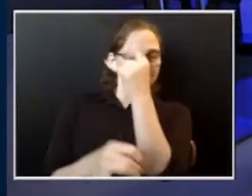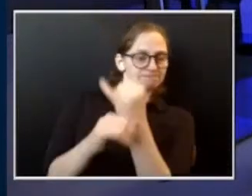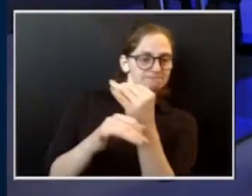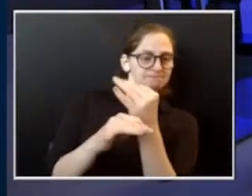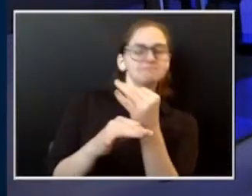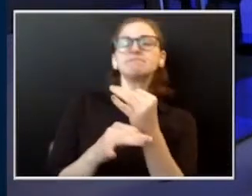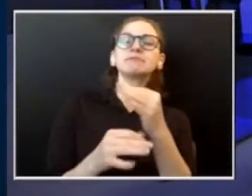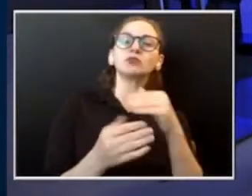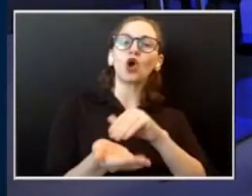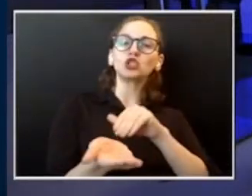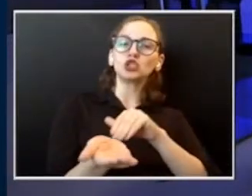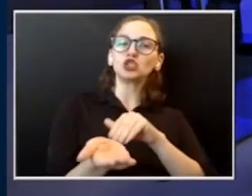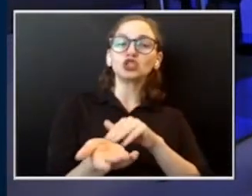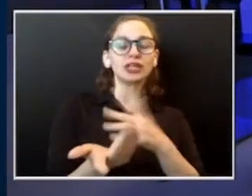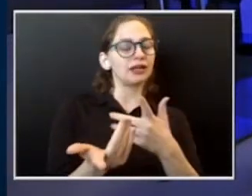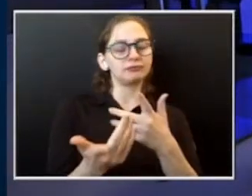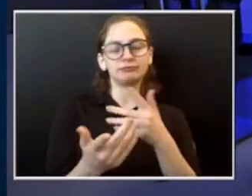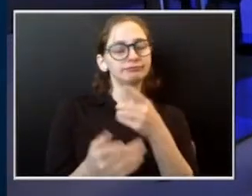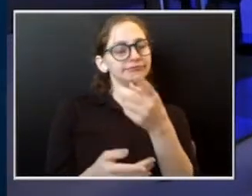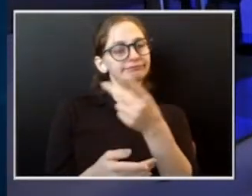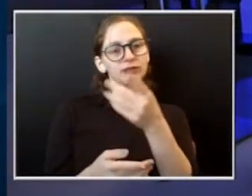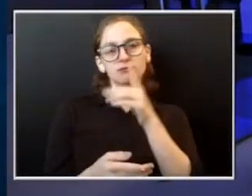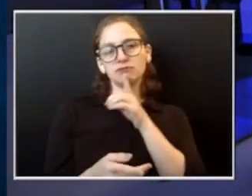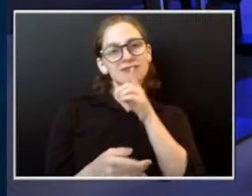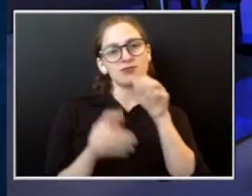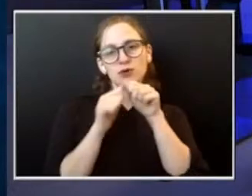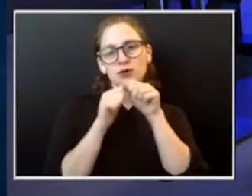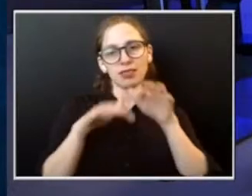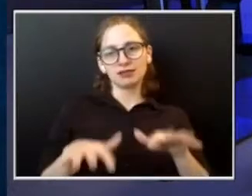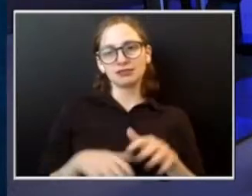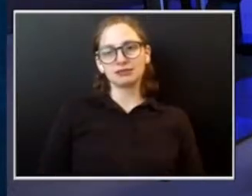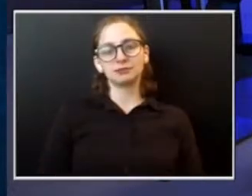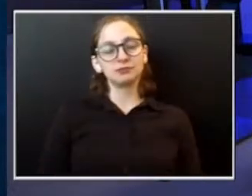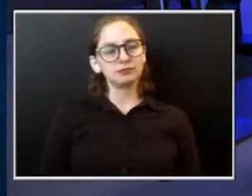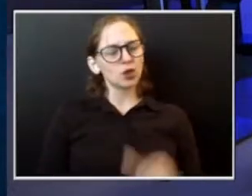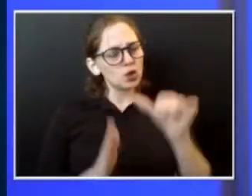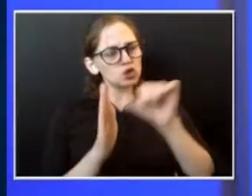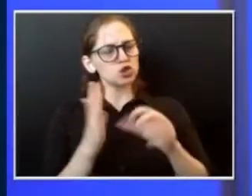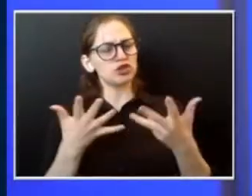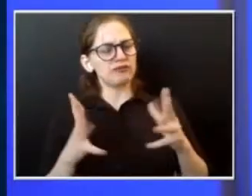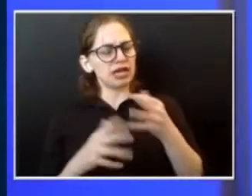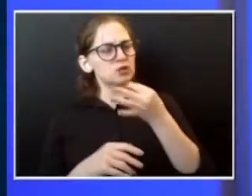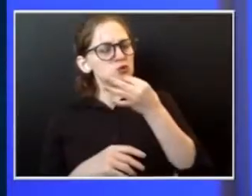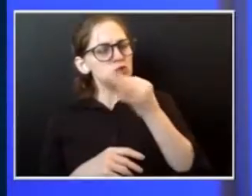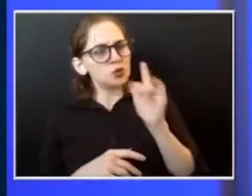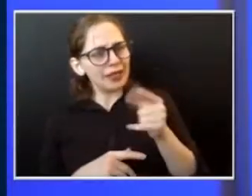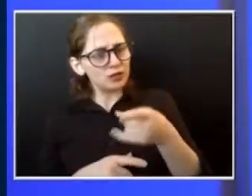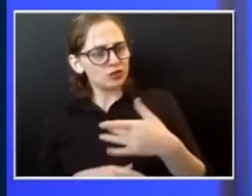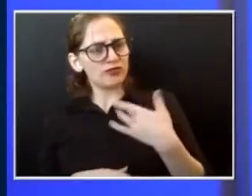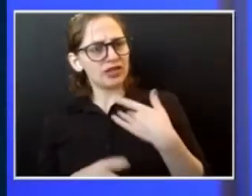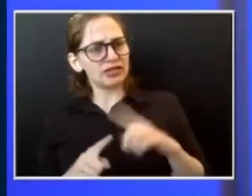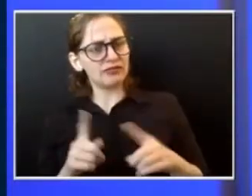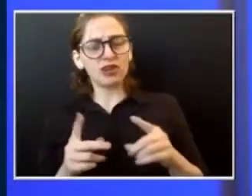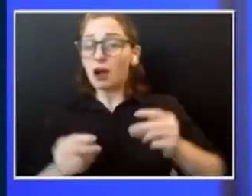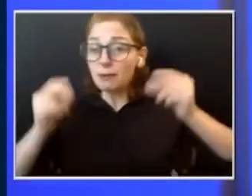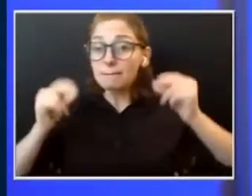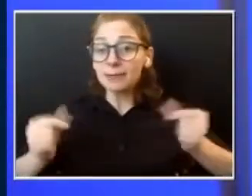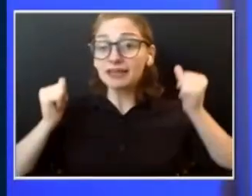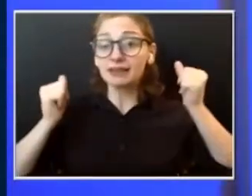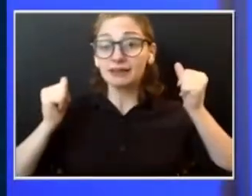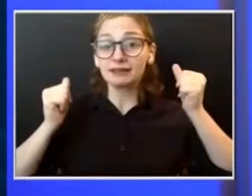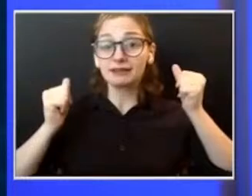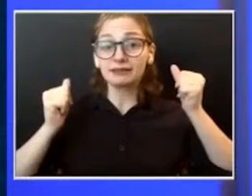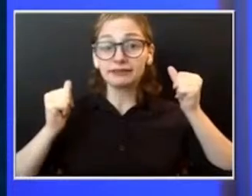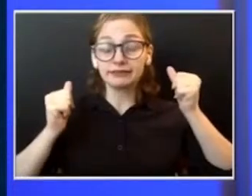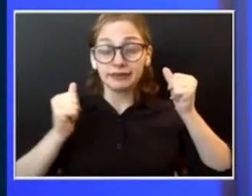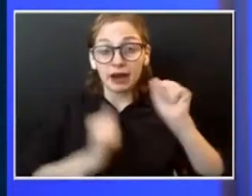a blessing. And so how soon after the surgery did you feel a difference? Immediate. So when you woke I'm up, in you're my, like, I'm this in my is hospital bed, and